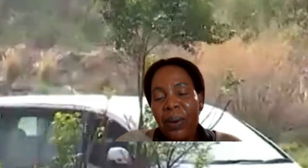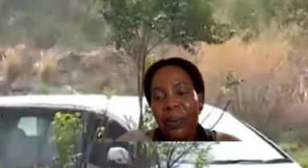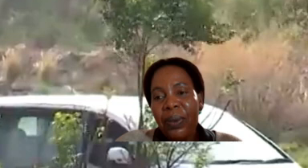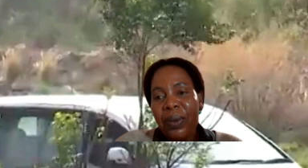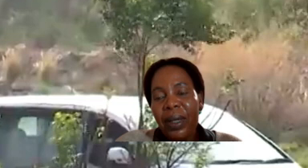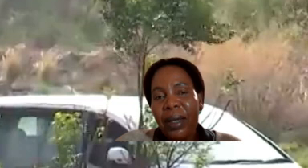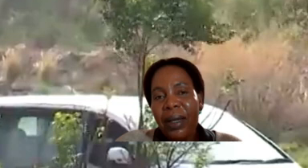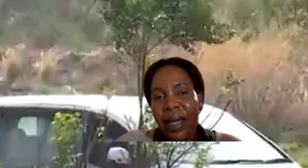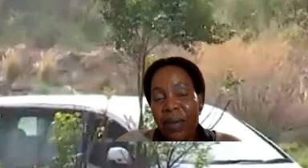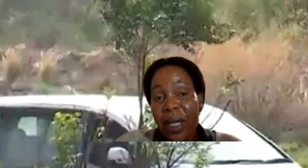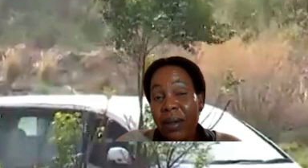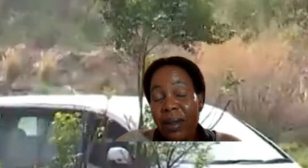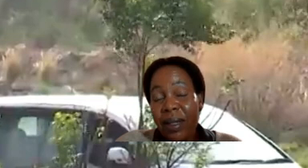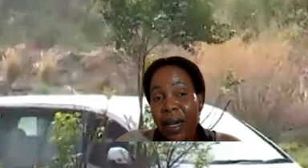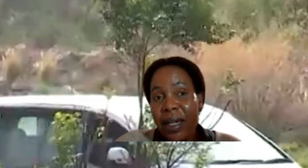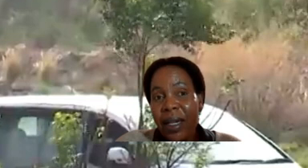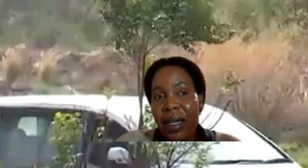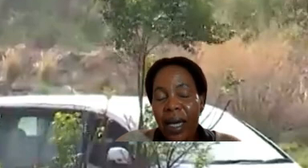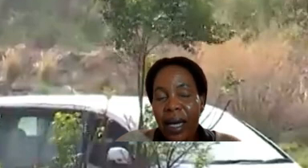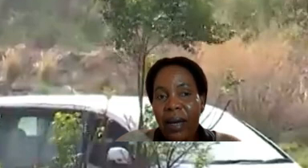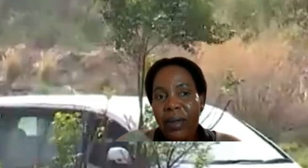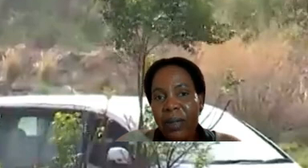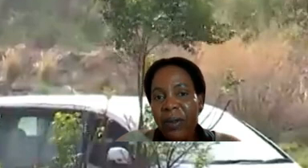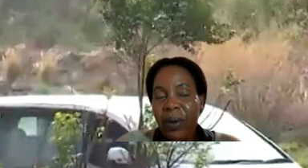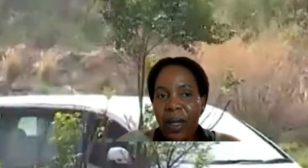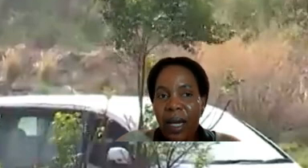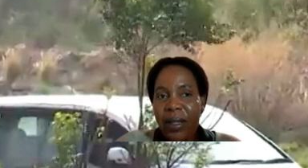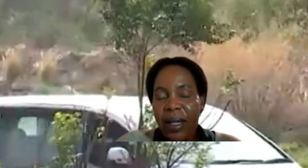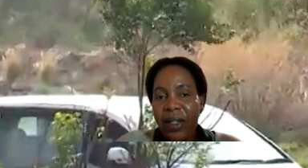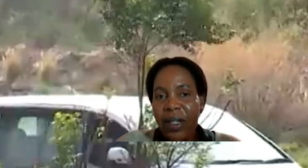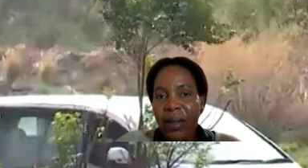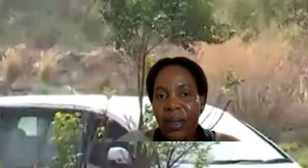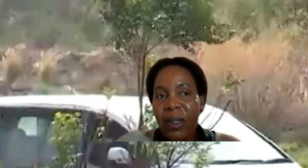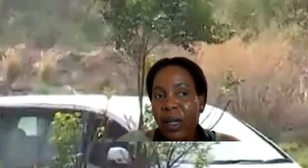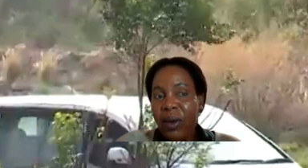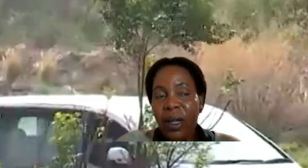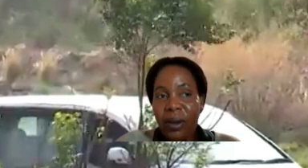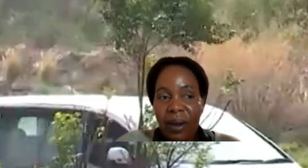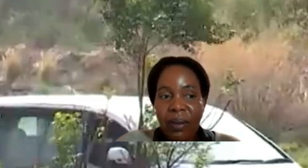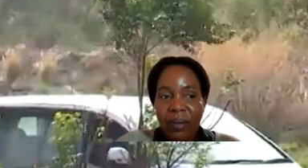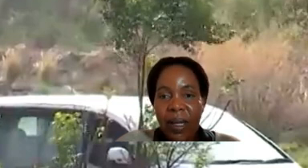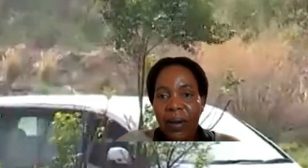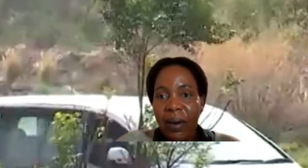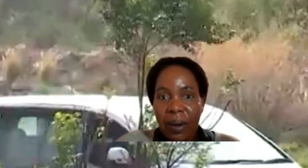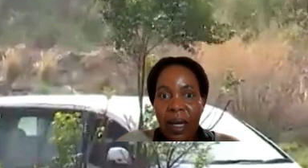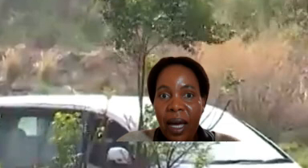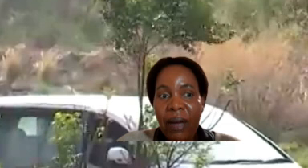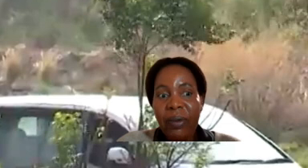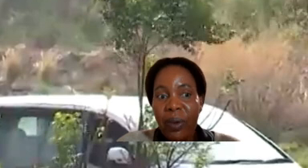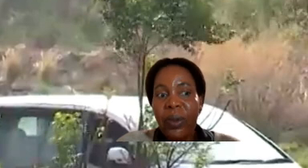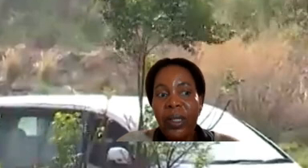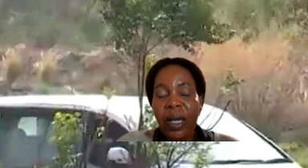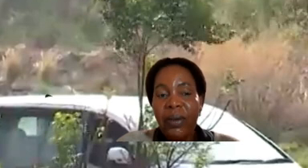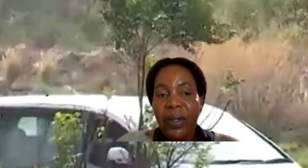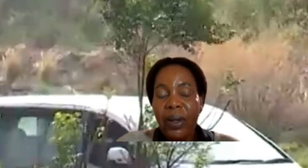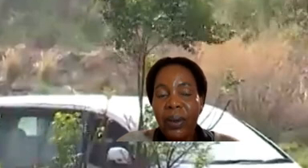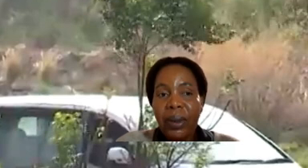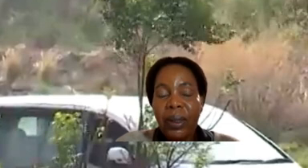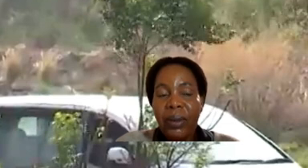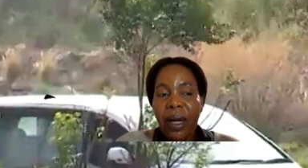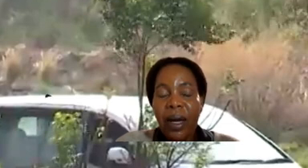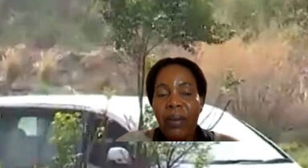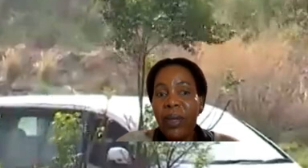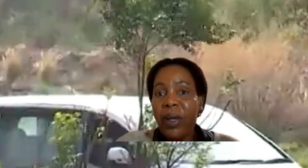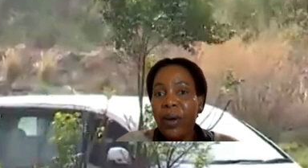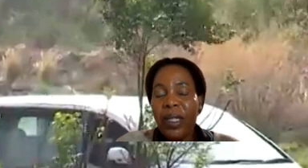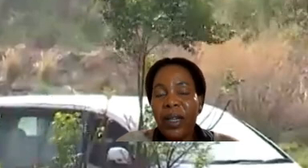So the government suddenly, just before the last election, because they knew they're gonna, not gonna have good